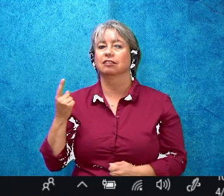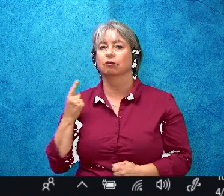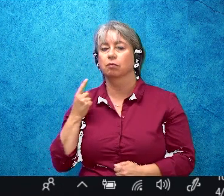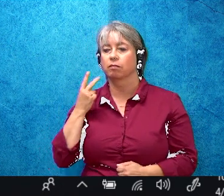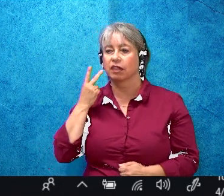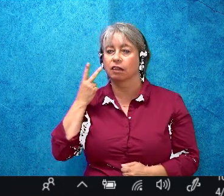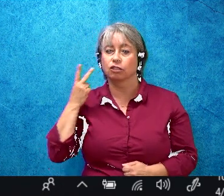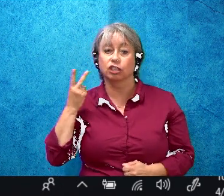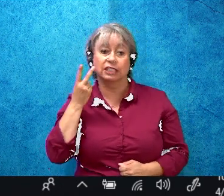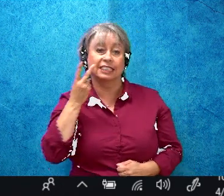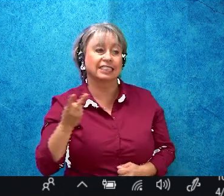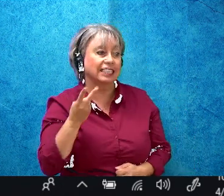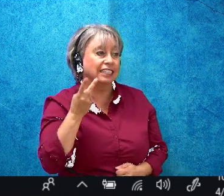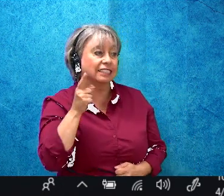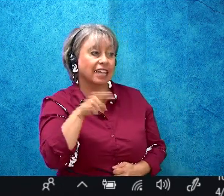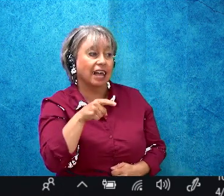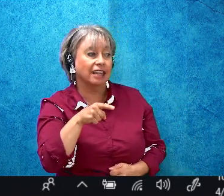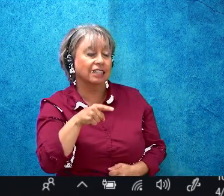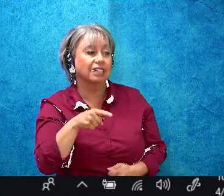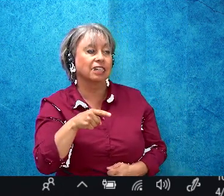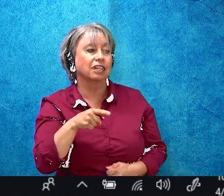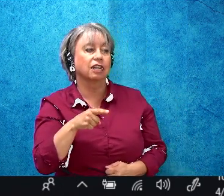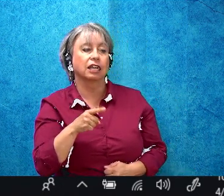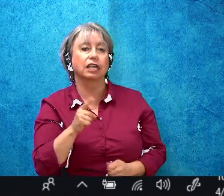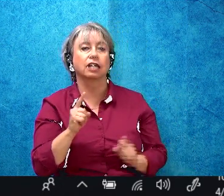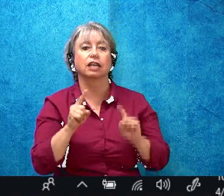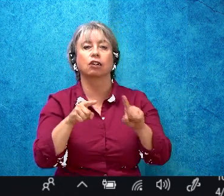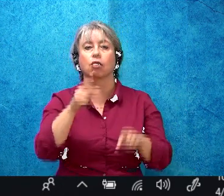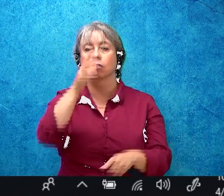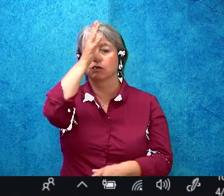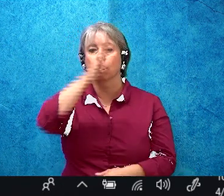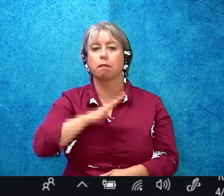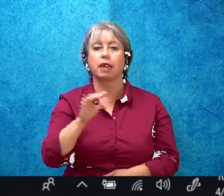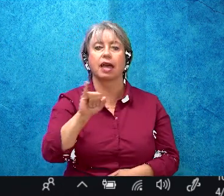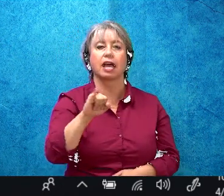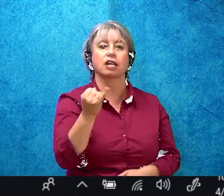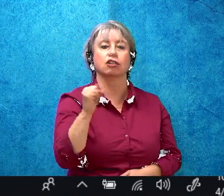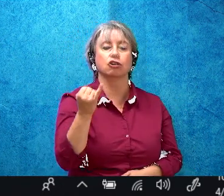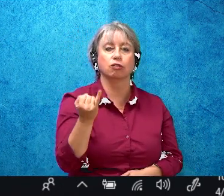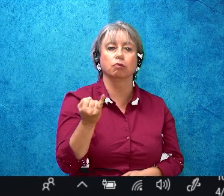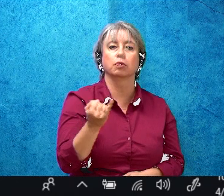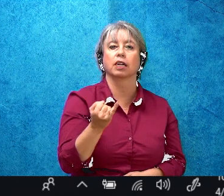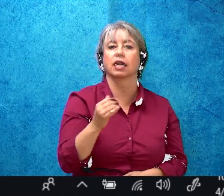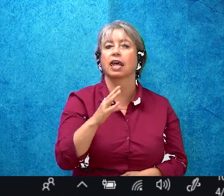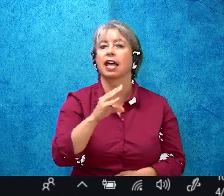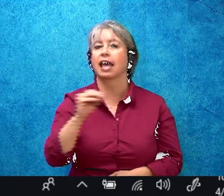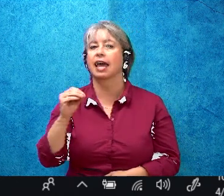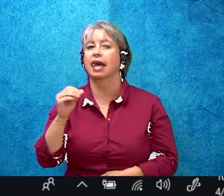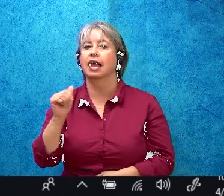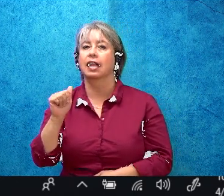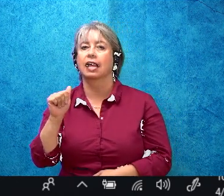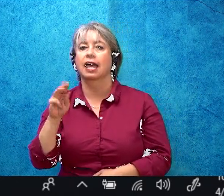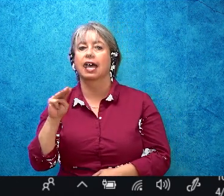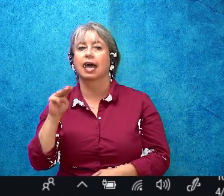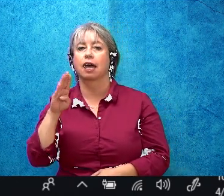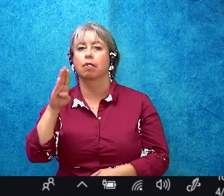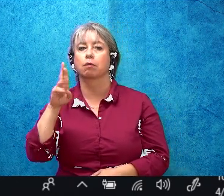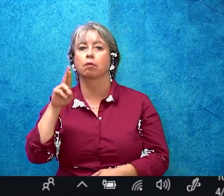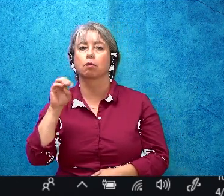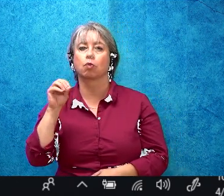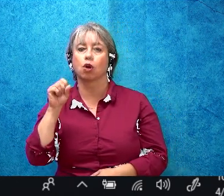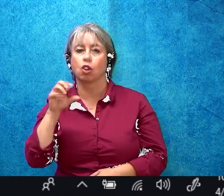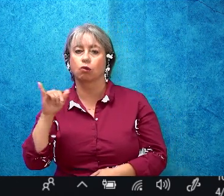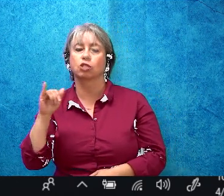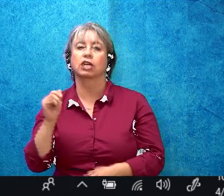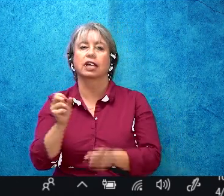deep sleep, so he goes to the god Jupiter and he uses ambrosia, okay, to wake her up. He makes this